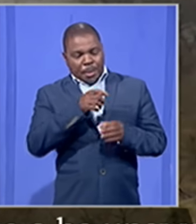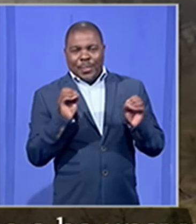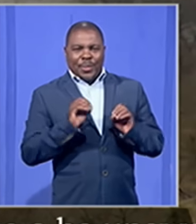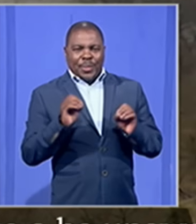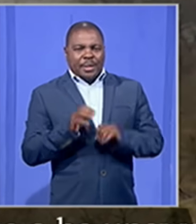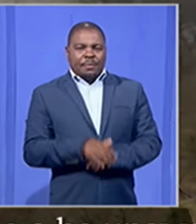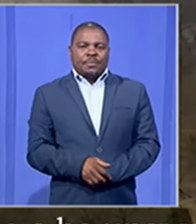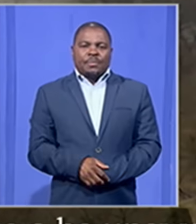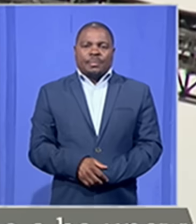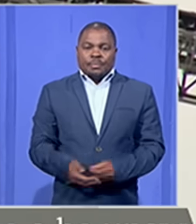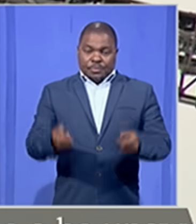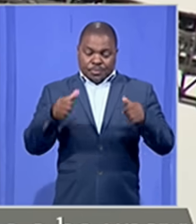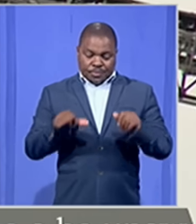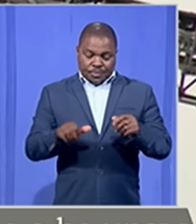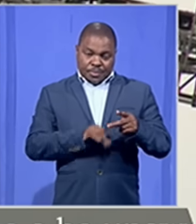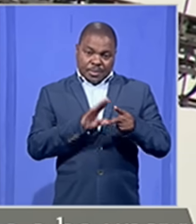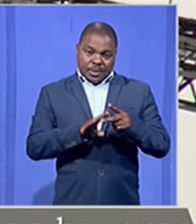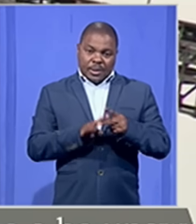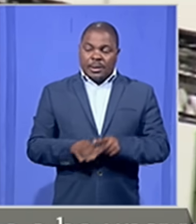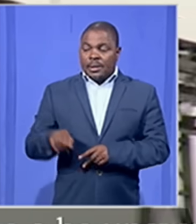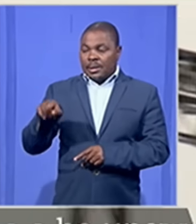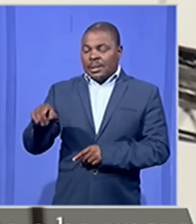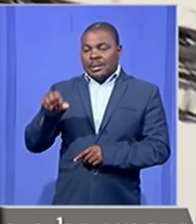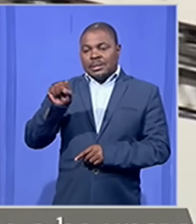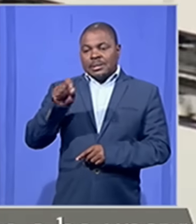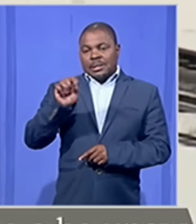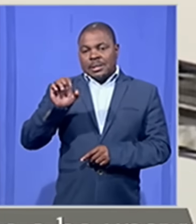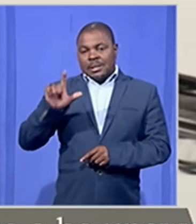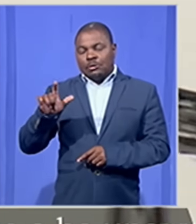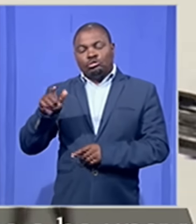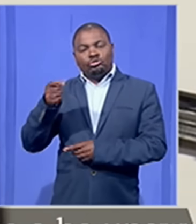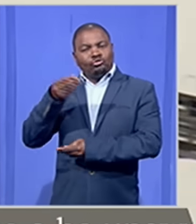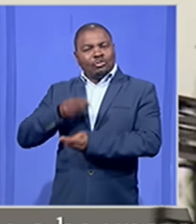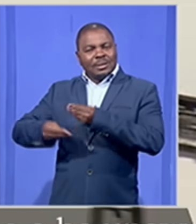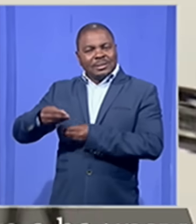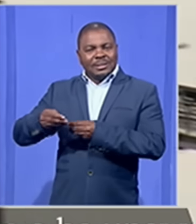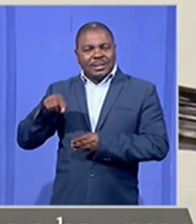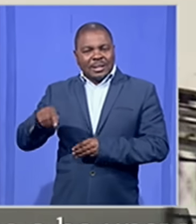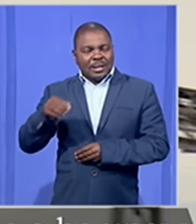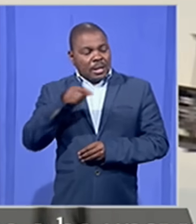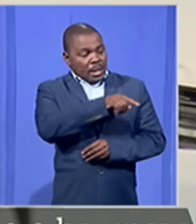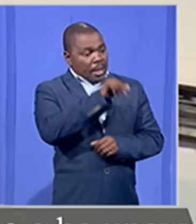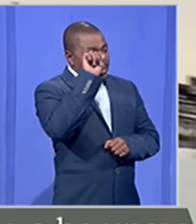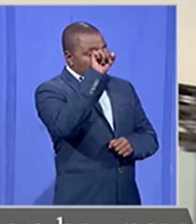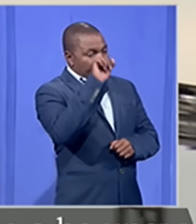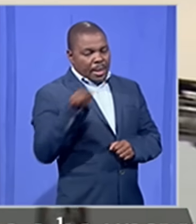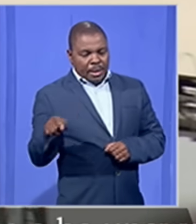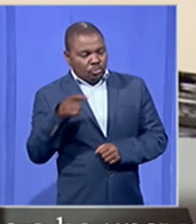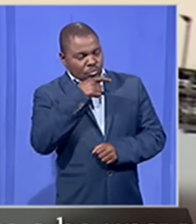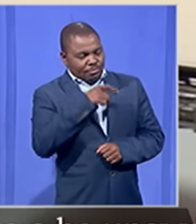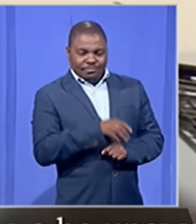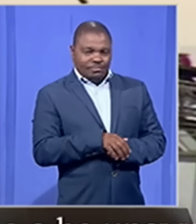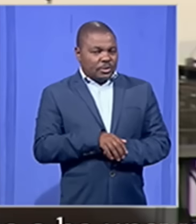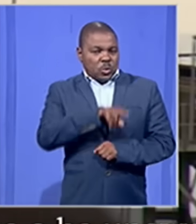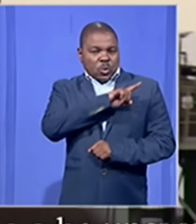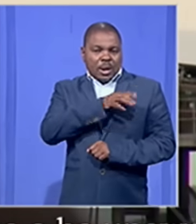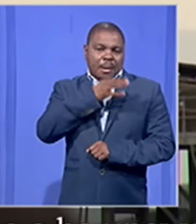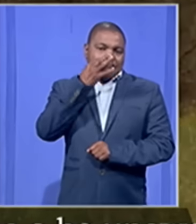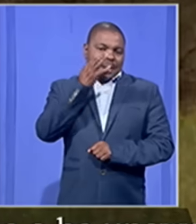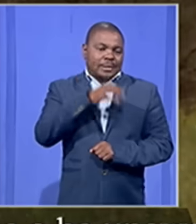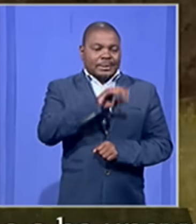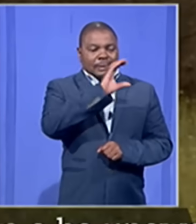ka fa go jelengwe ba setlamo sa steel trading ba ganne go tshwaela mo kgatong ya badiri ya go strike ba tlhalosa fa morero ono le kwa commissioning